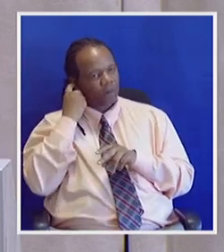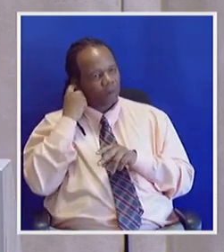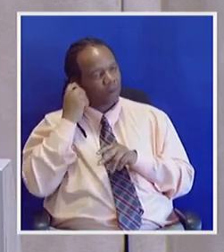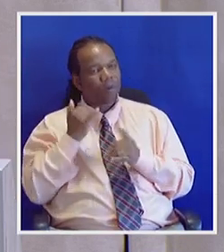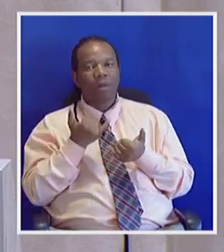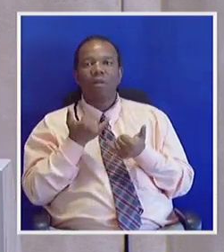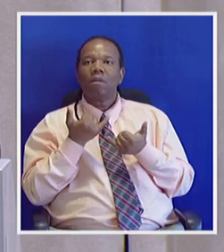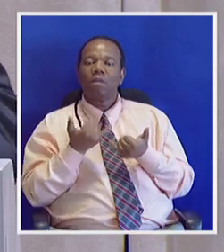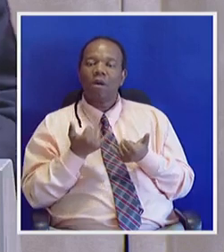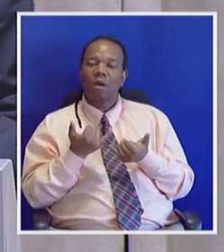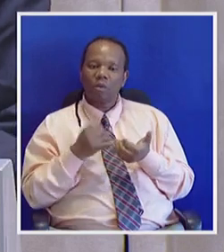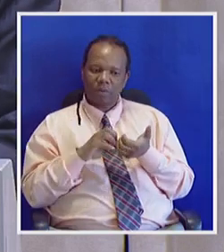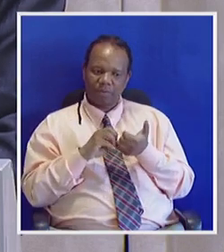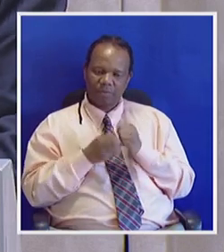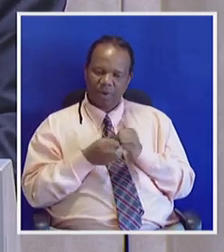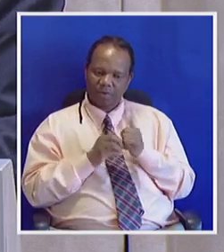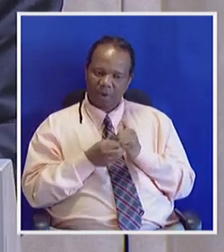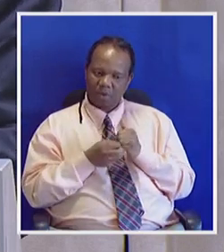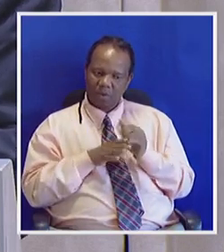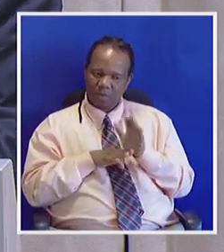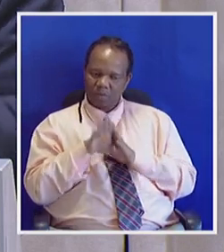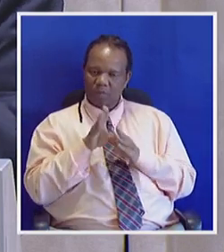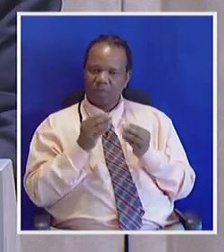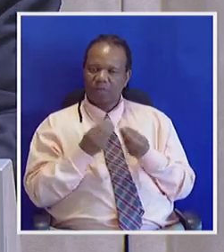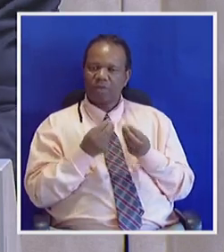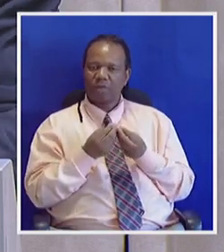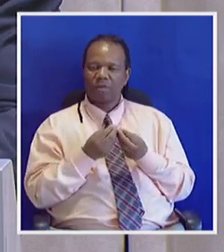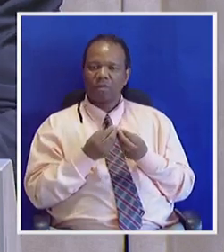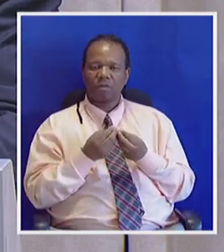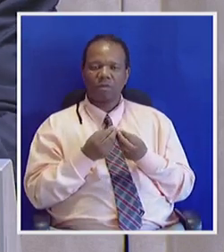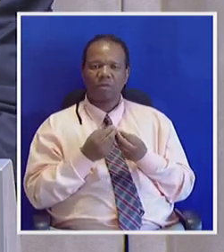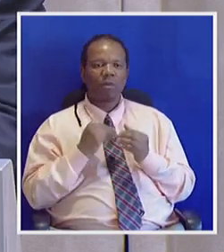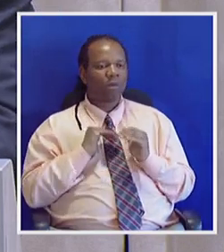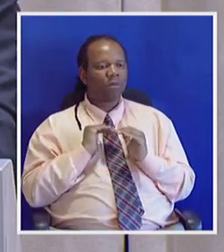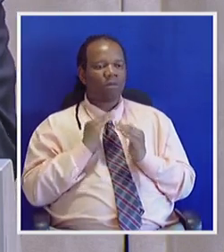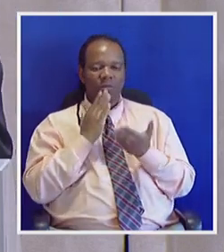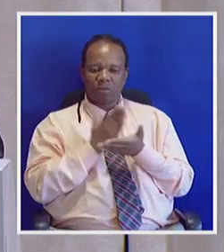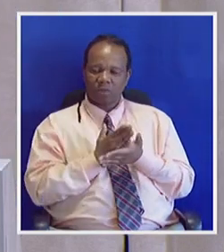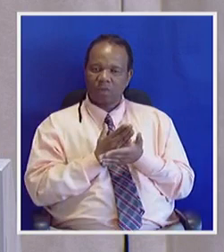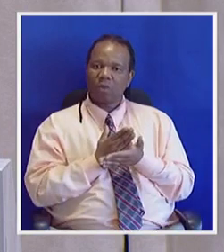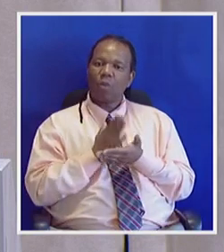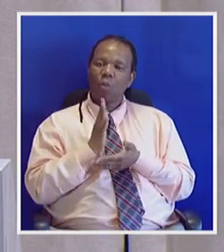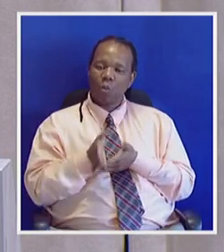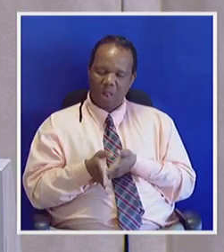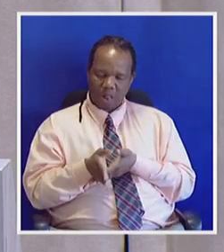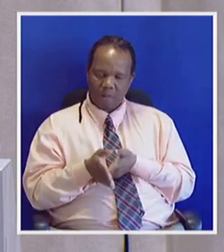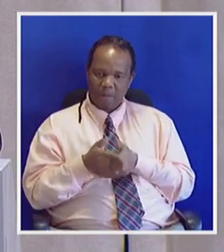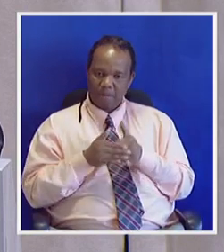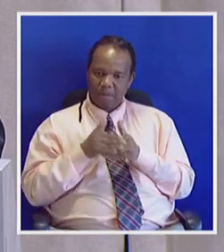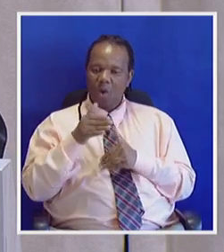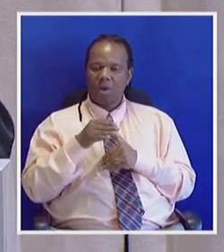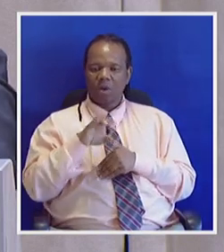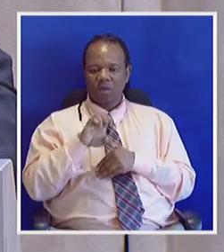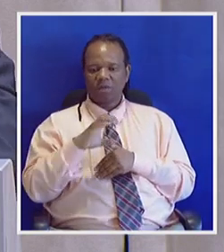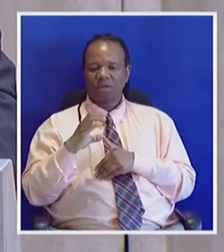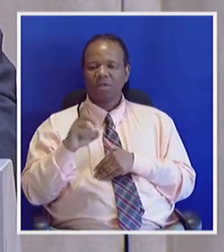on improving that. I have no doubt that we will see great improvement in the ECD sector